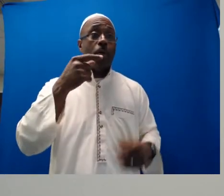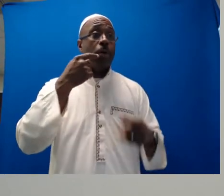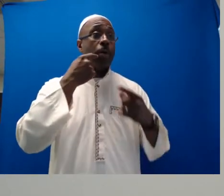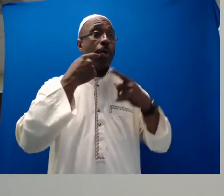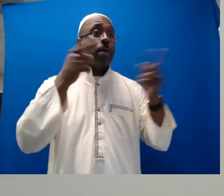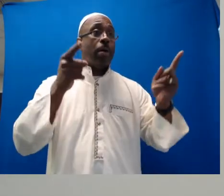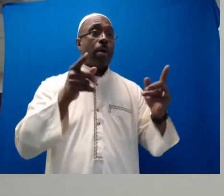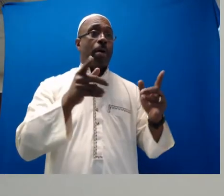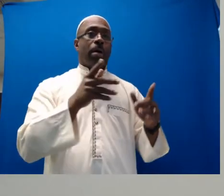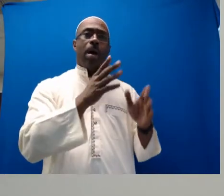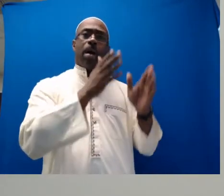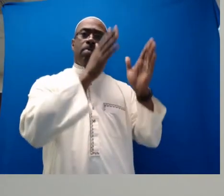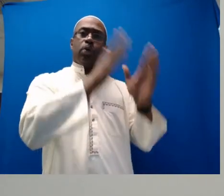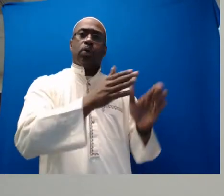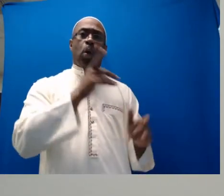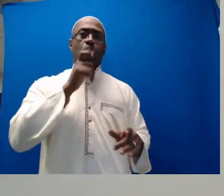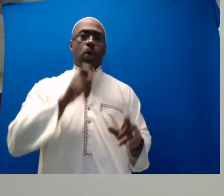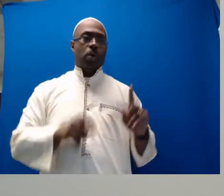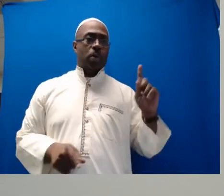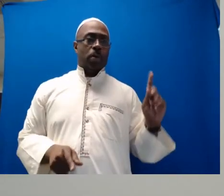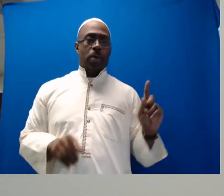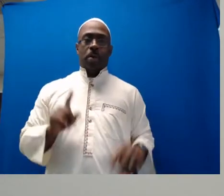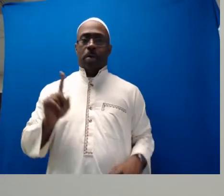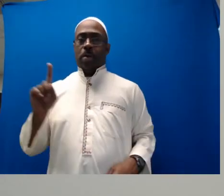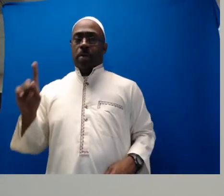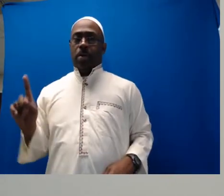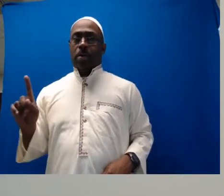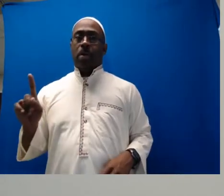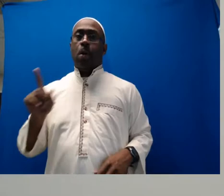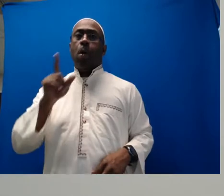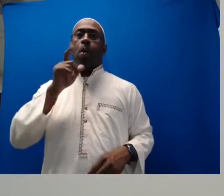your companion, whoever it is that's next to you, around you,